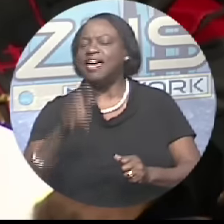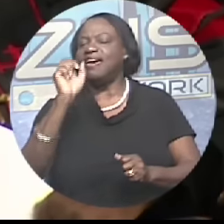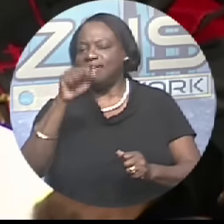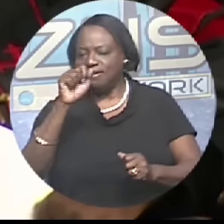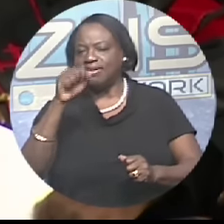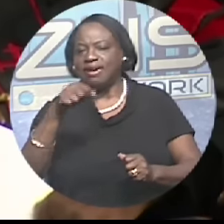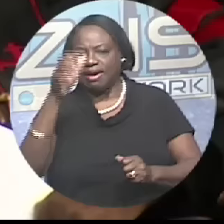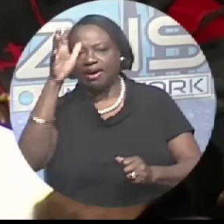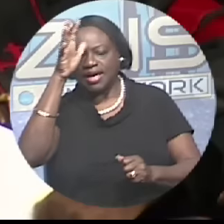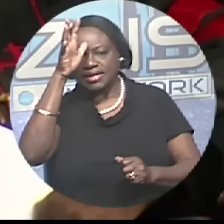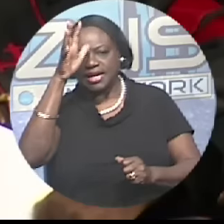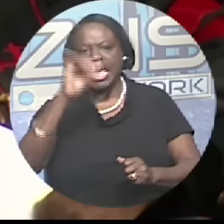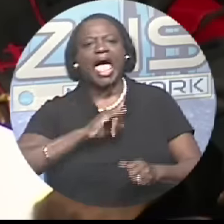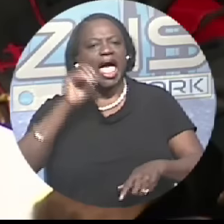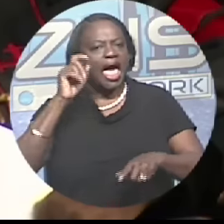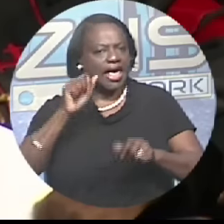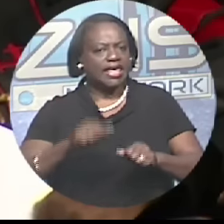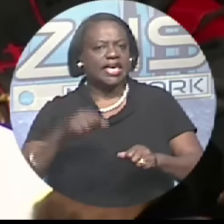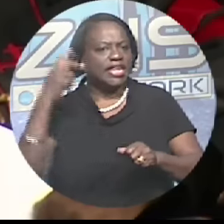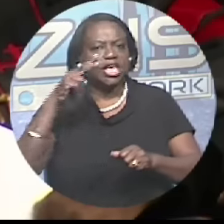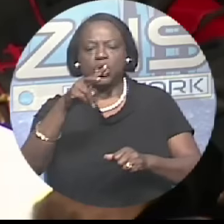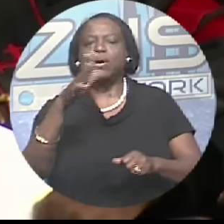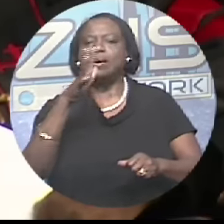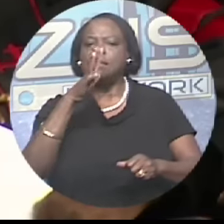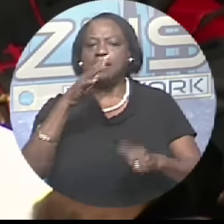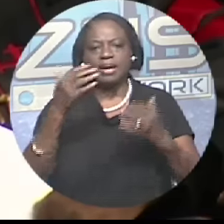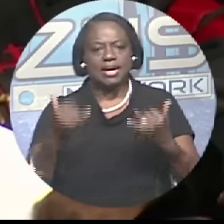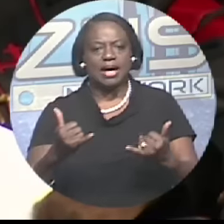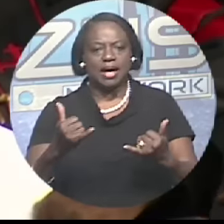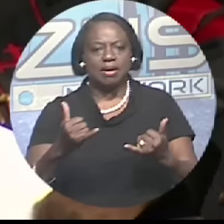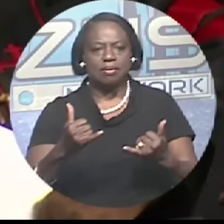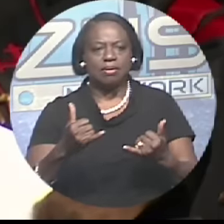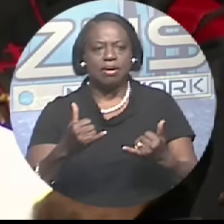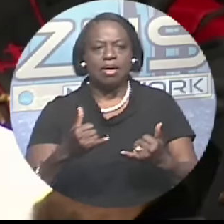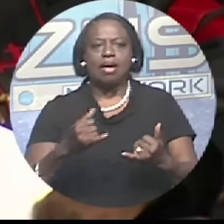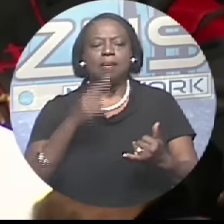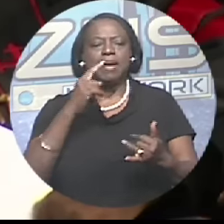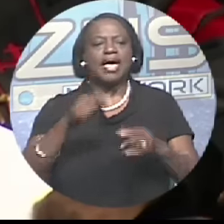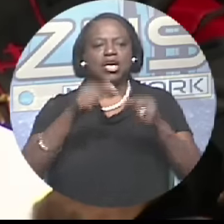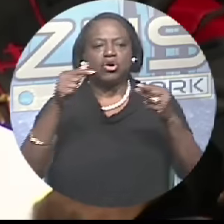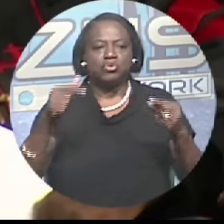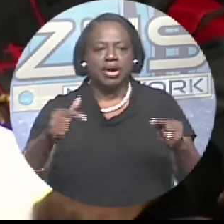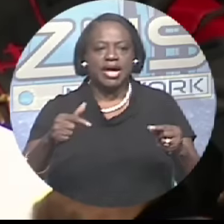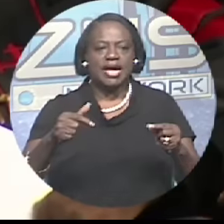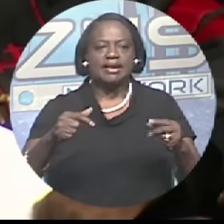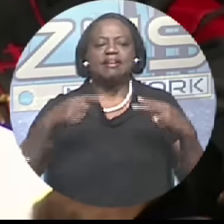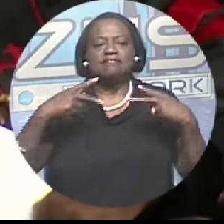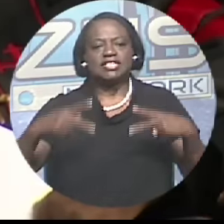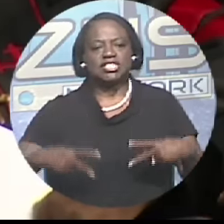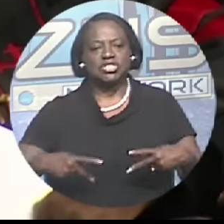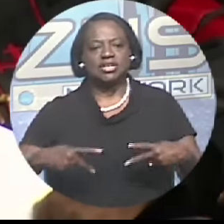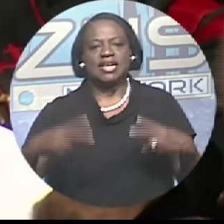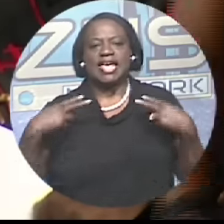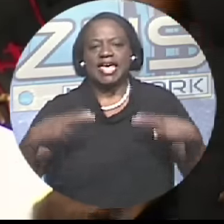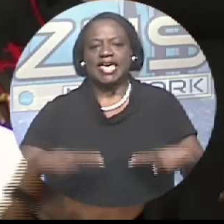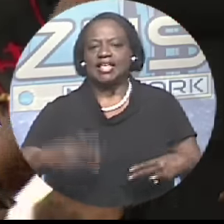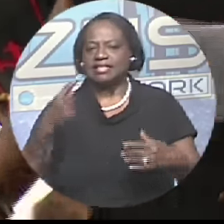Daddy, I can hear you and Mama now. My great physician heals the sick.